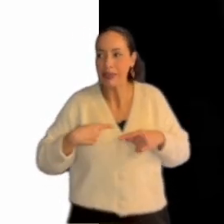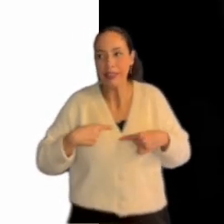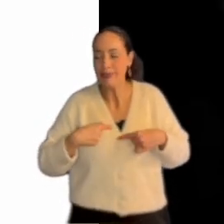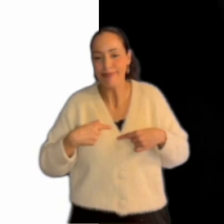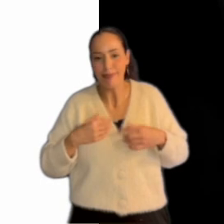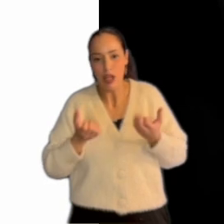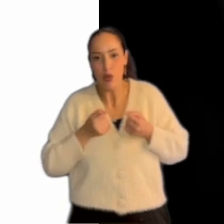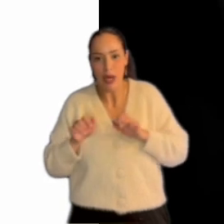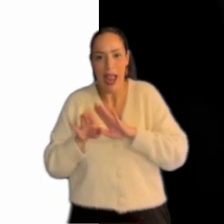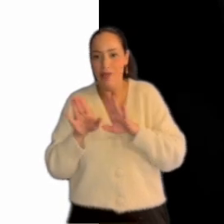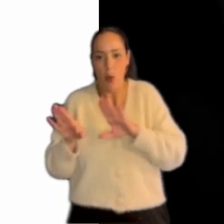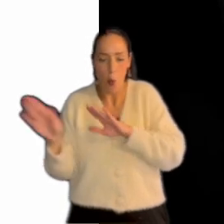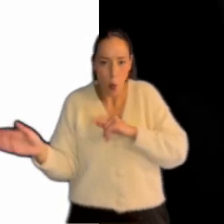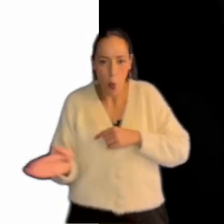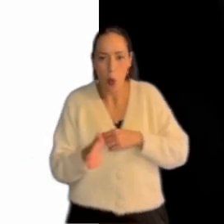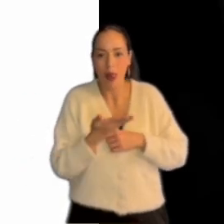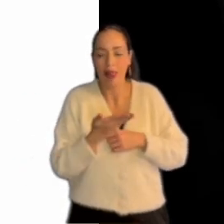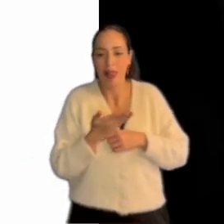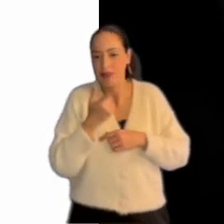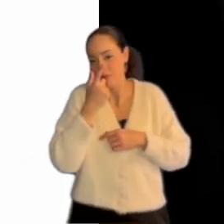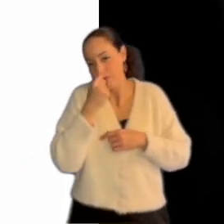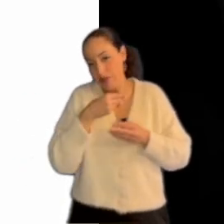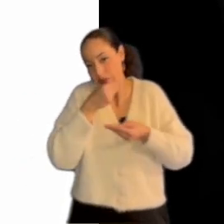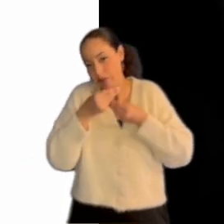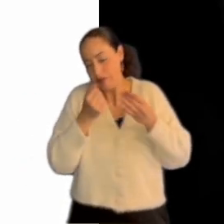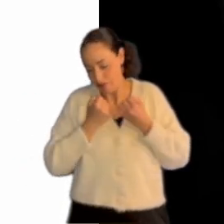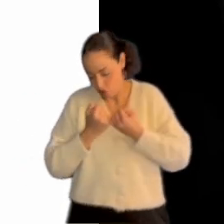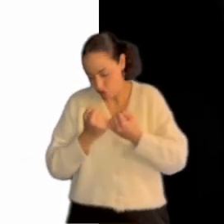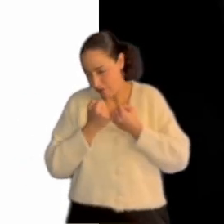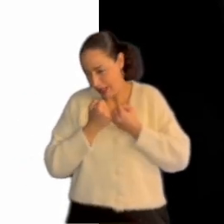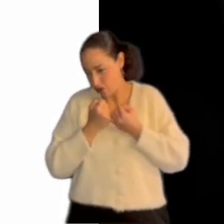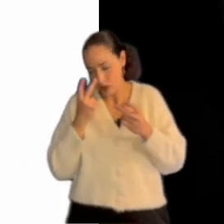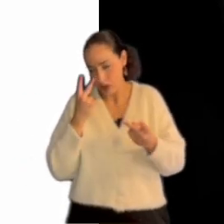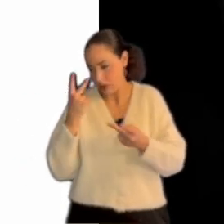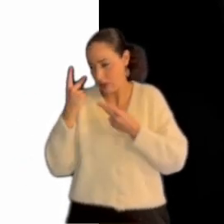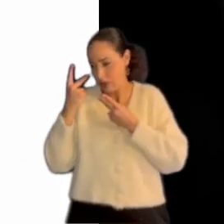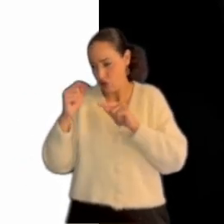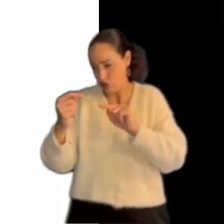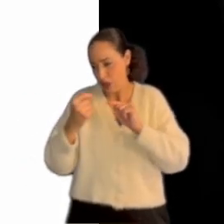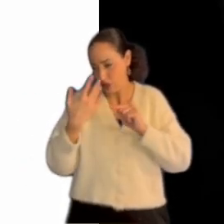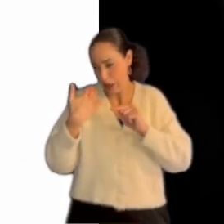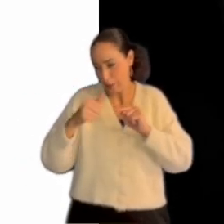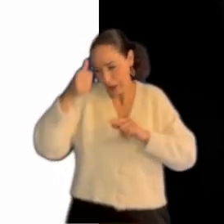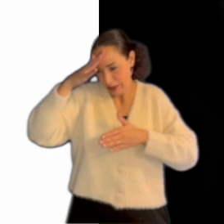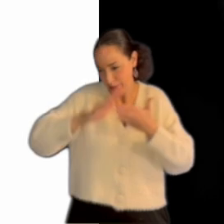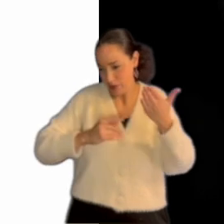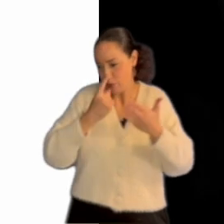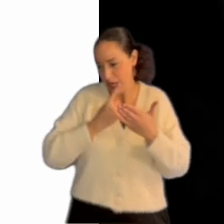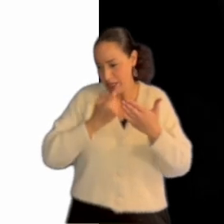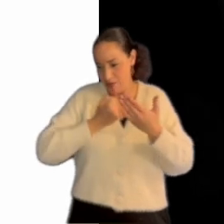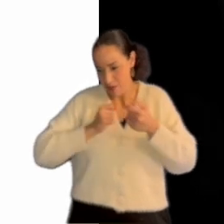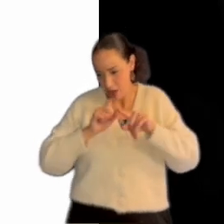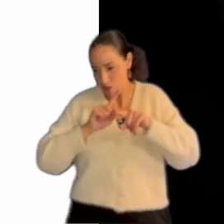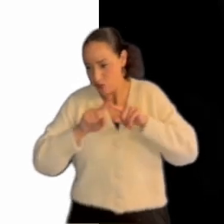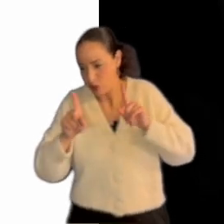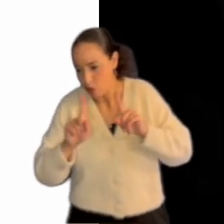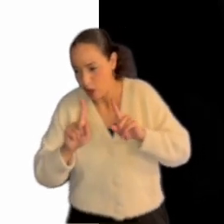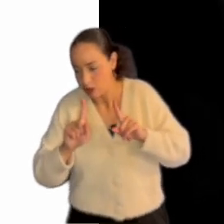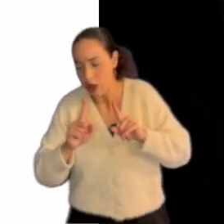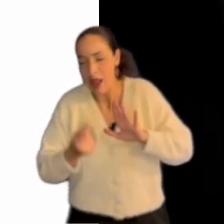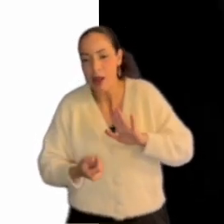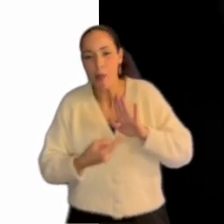but I can share my reflections, explain the challenges that I have faced and my response to these, and perhaps most importantly, what I have gone on to